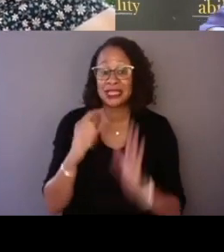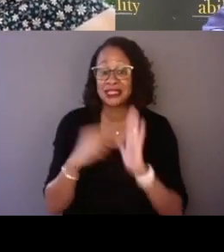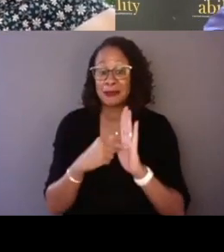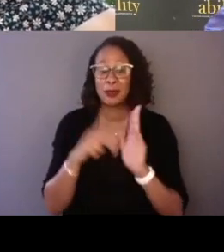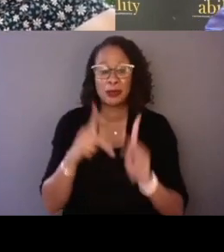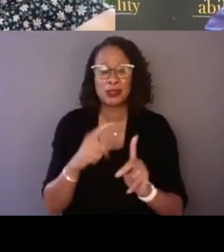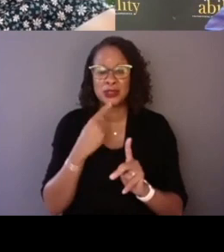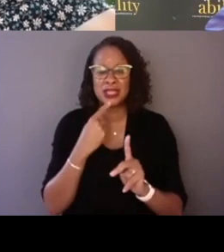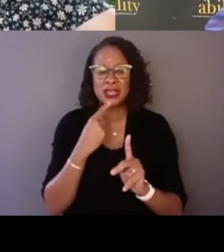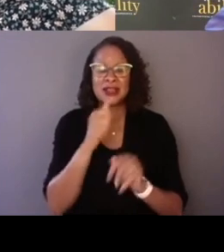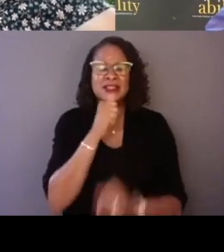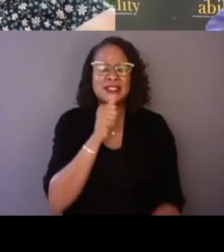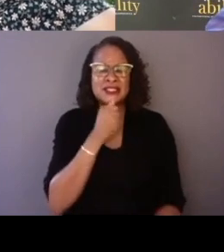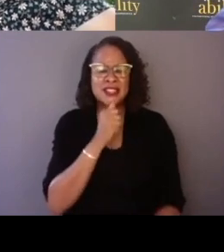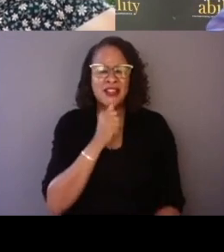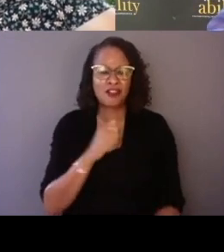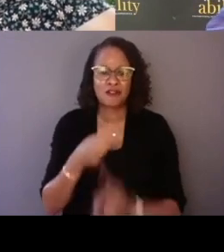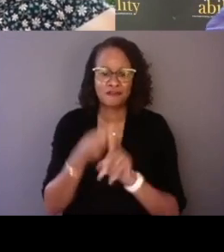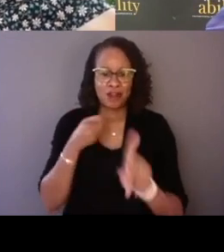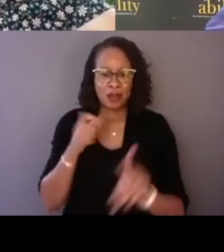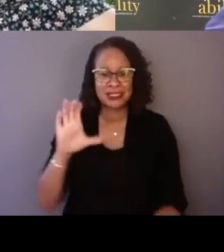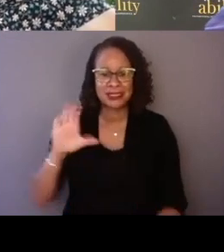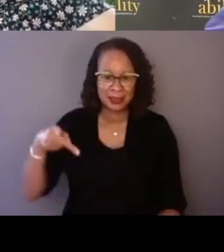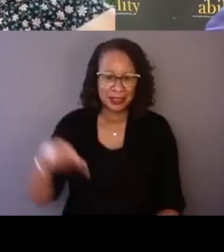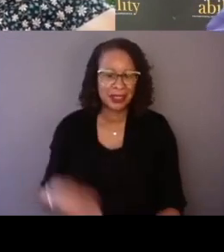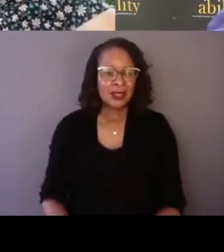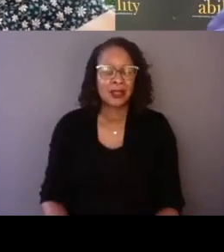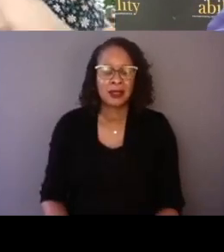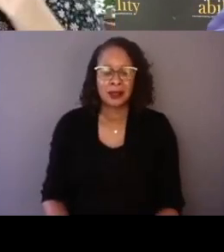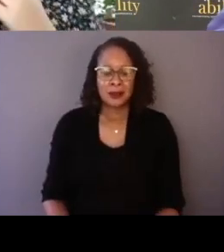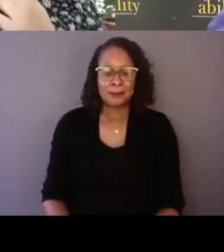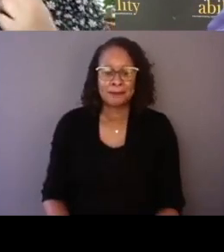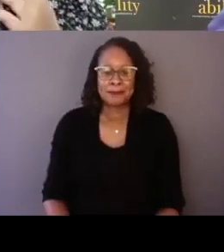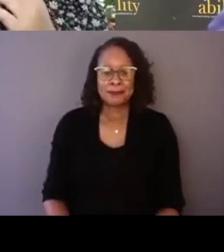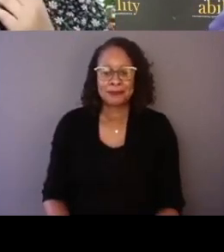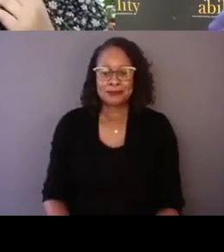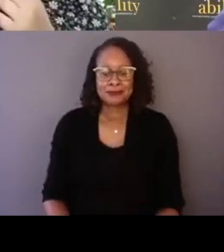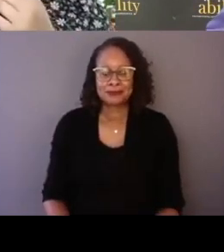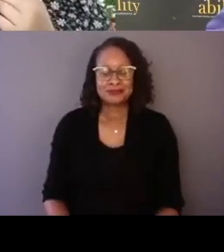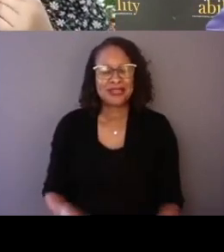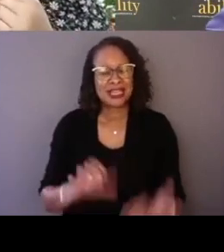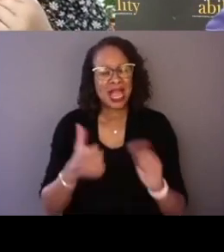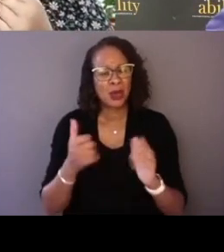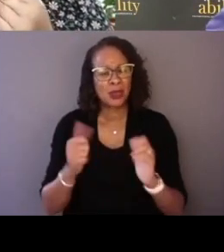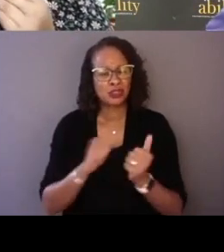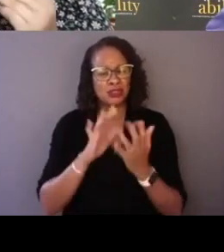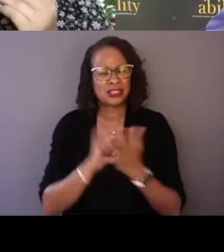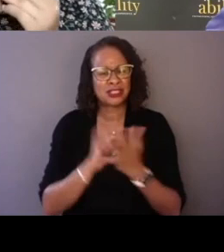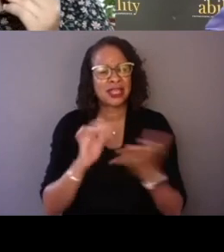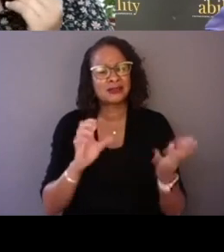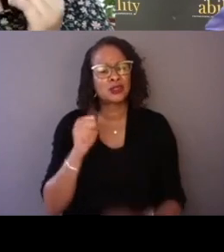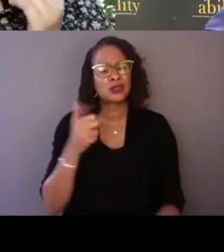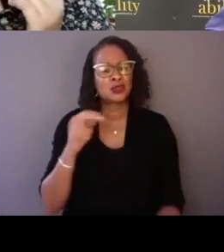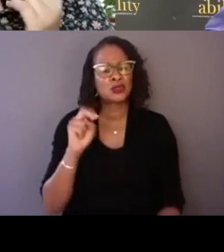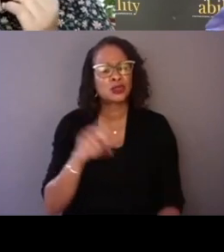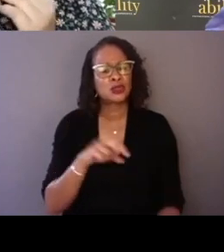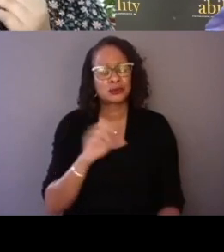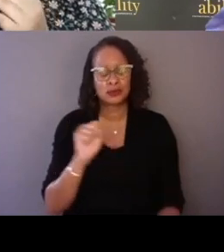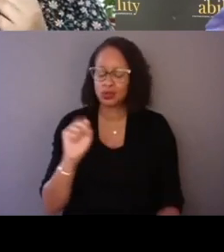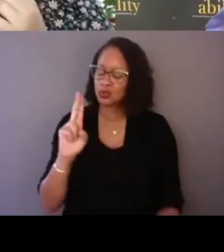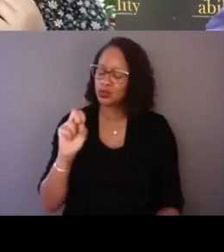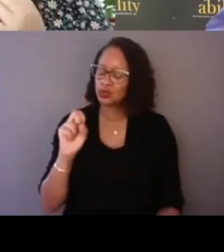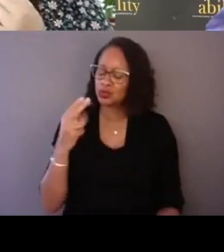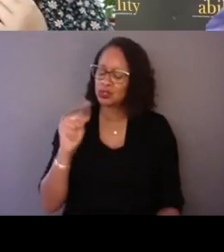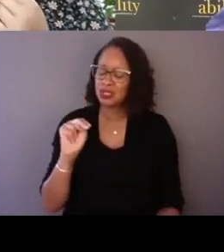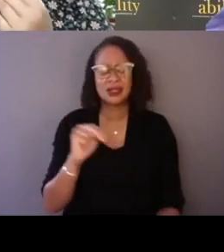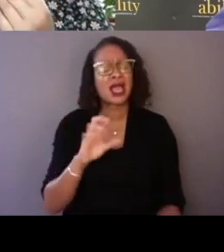he had address that, but how do you like to frame these things? And then